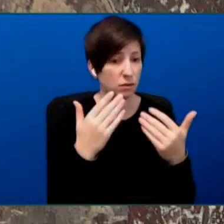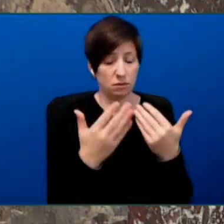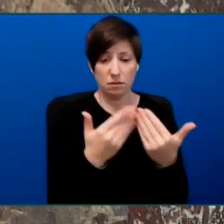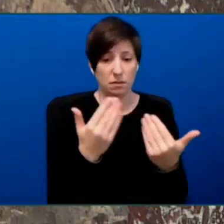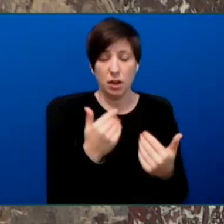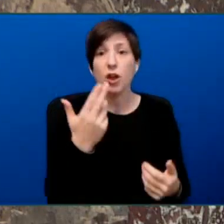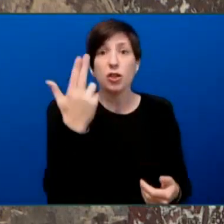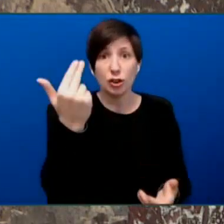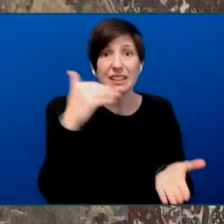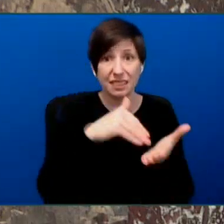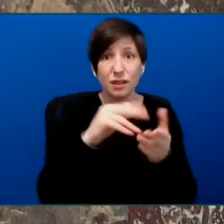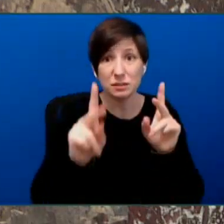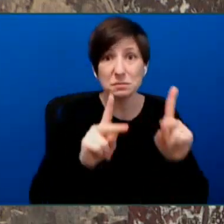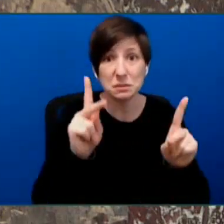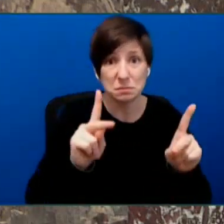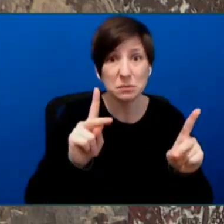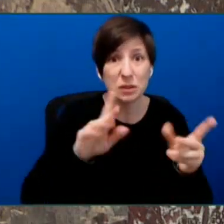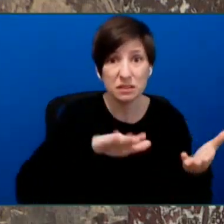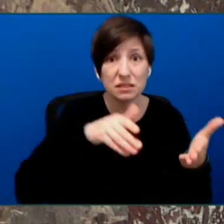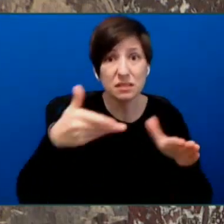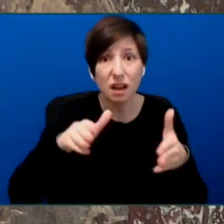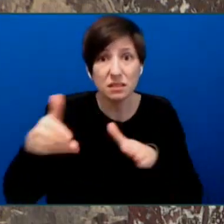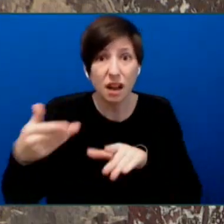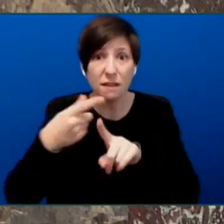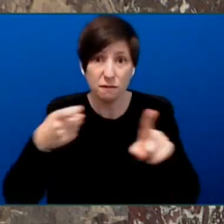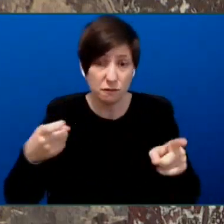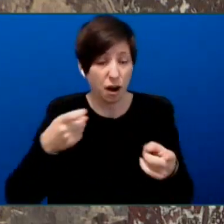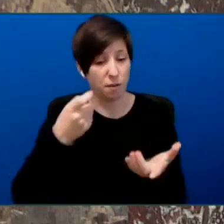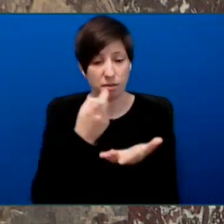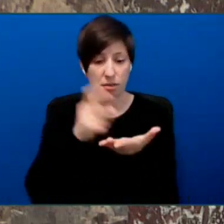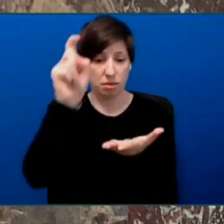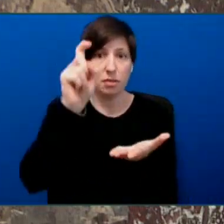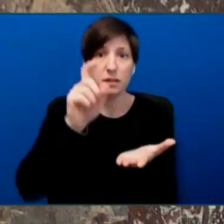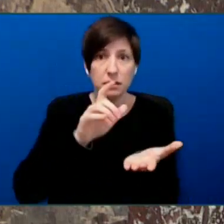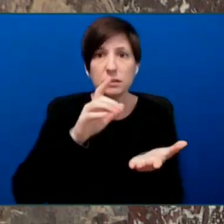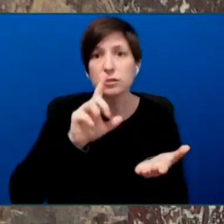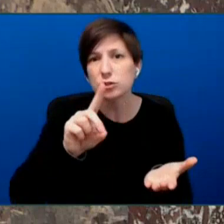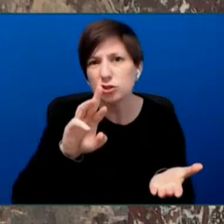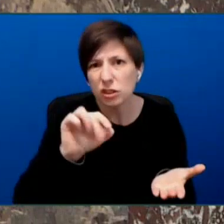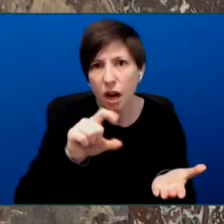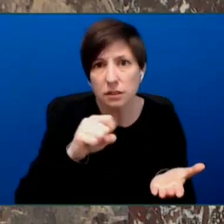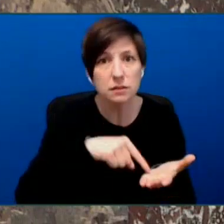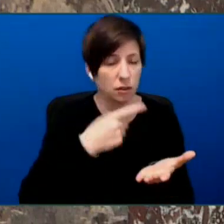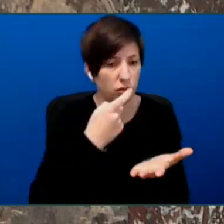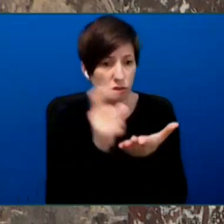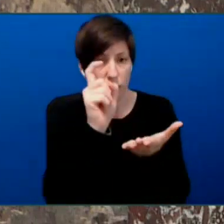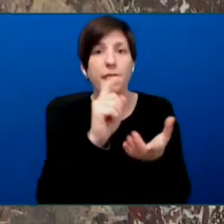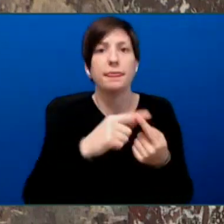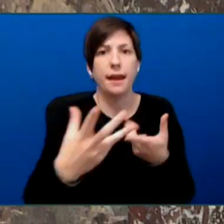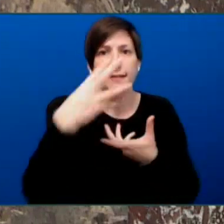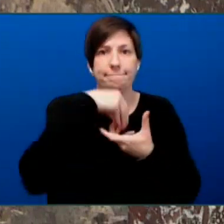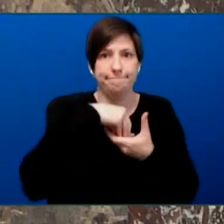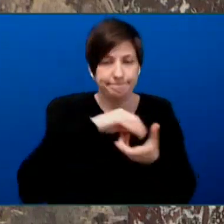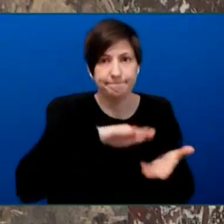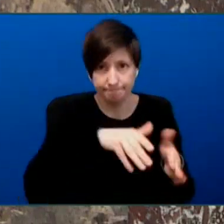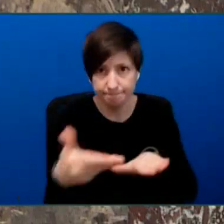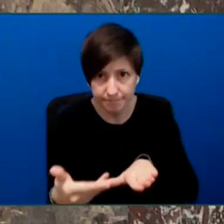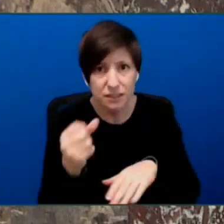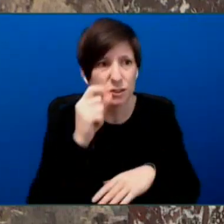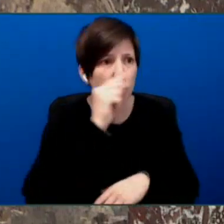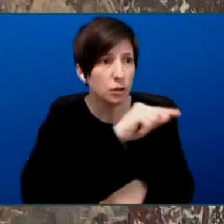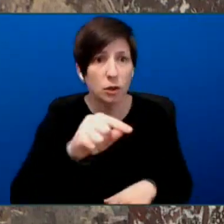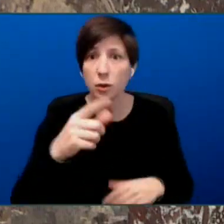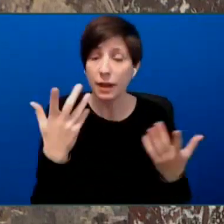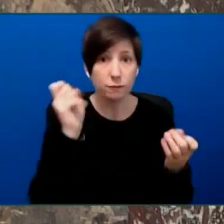work. It has required refinement, as we said it would, as we all agreed it would. And we've taken the steps necessary to protect